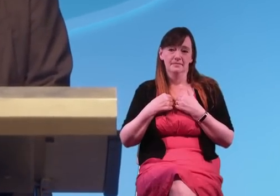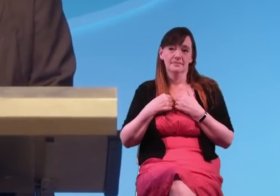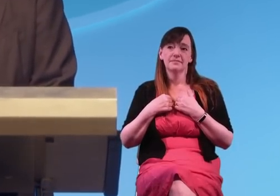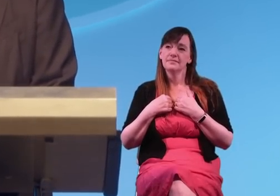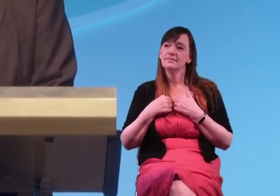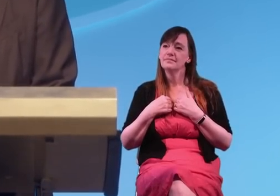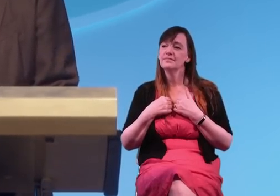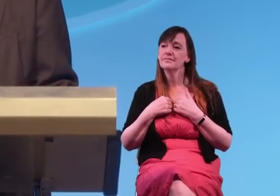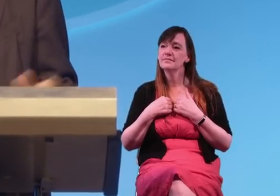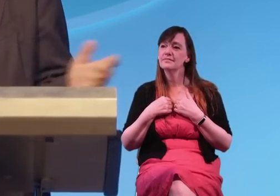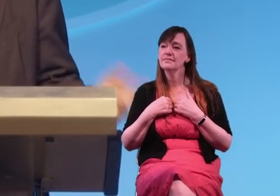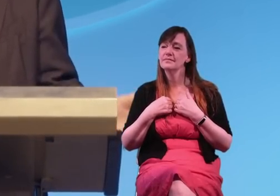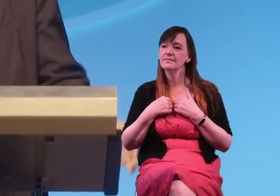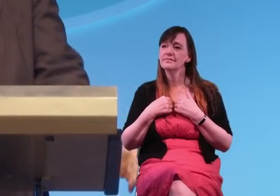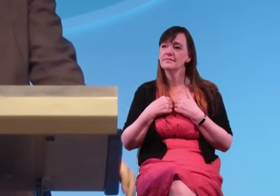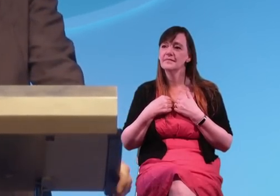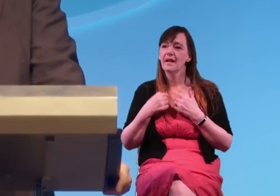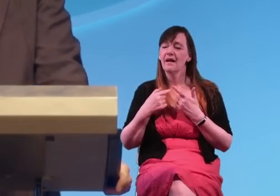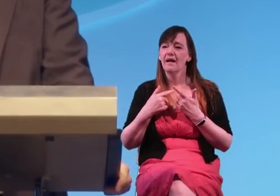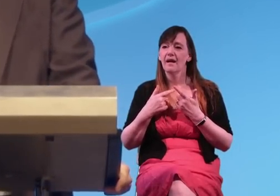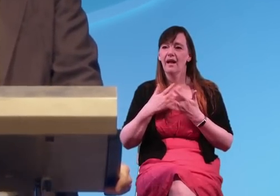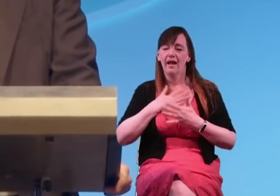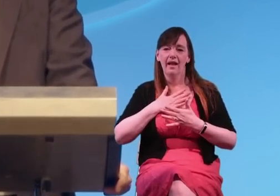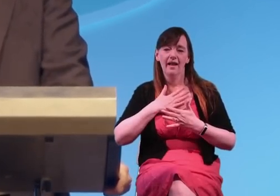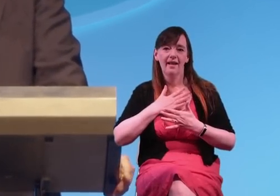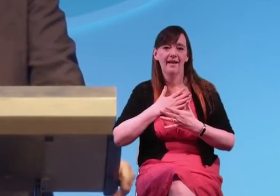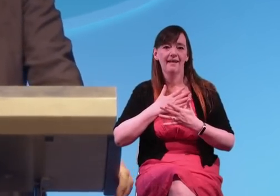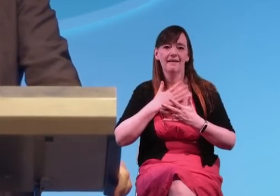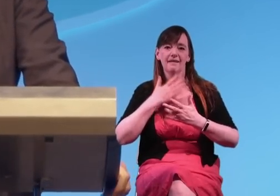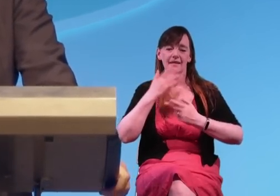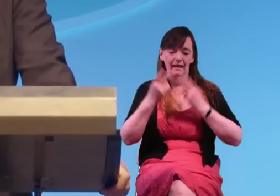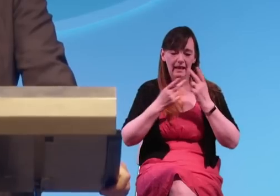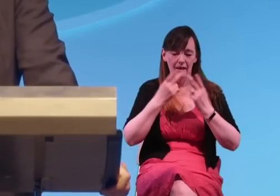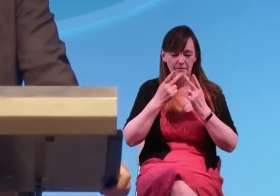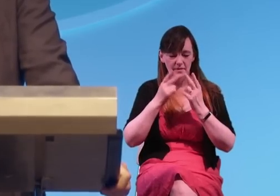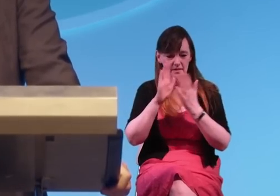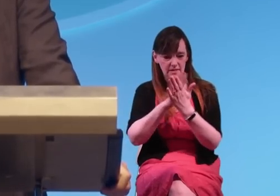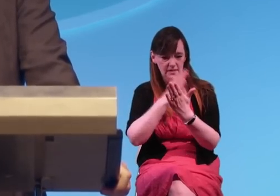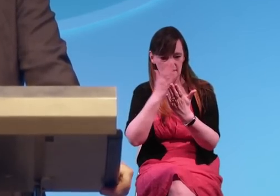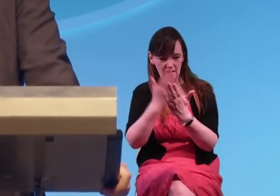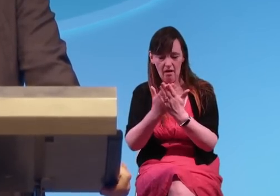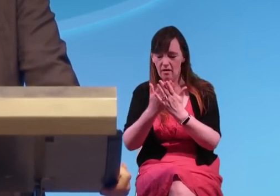some of you will know, by hymns and songs and psalms.